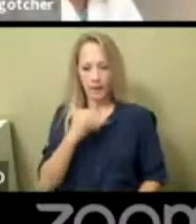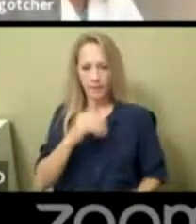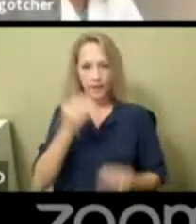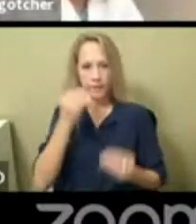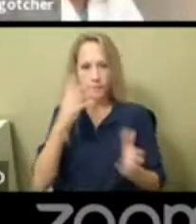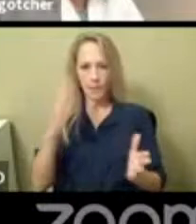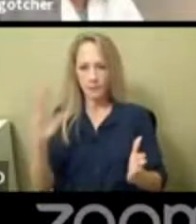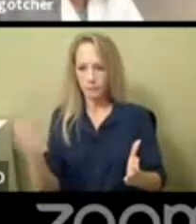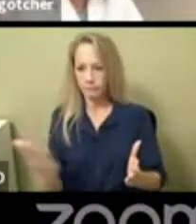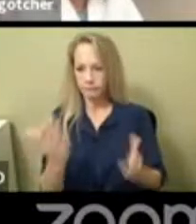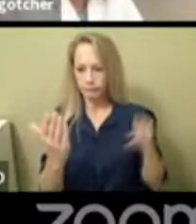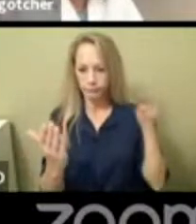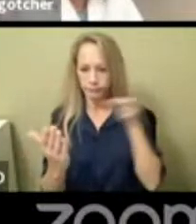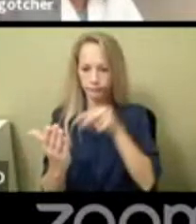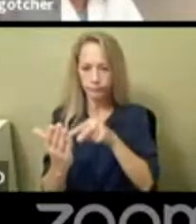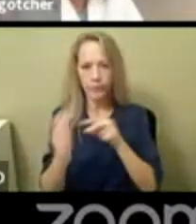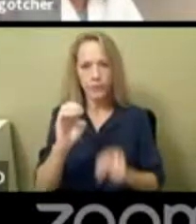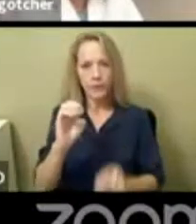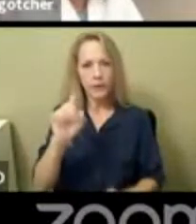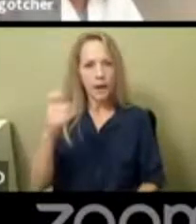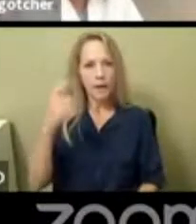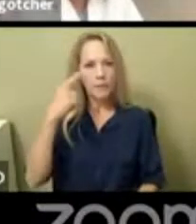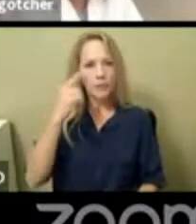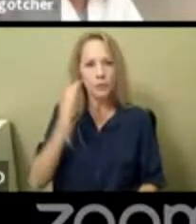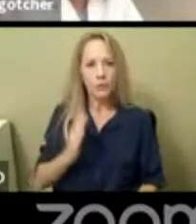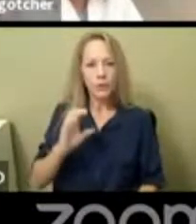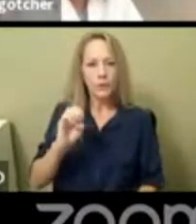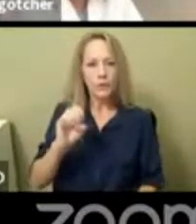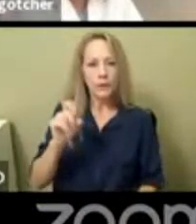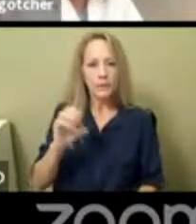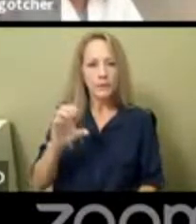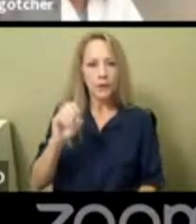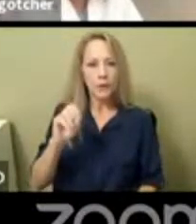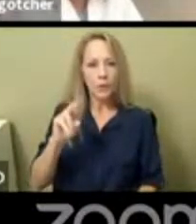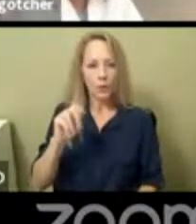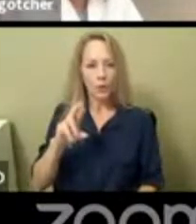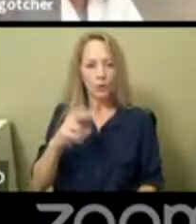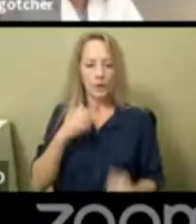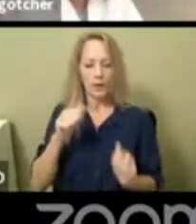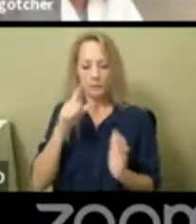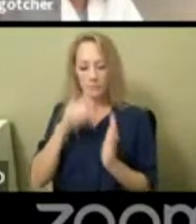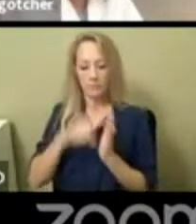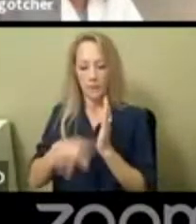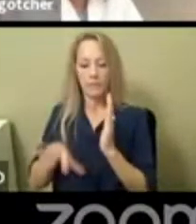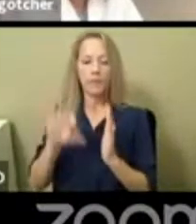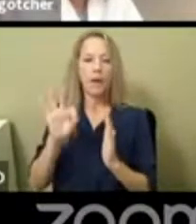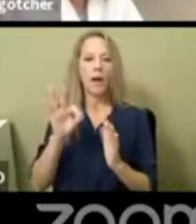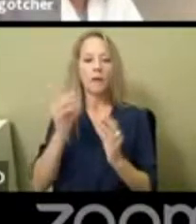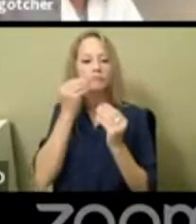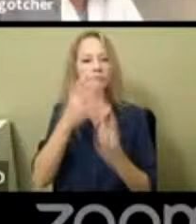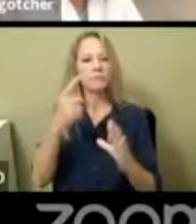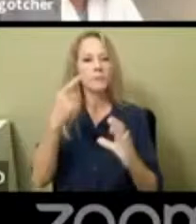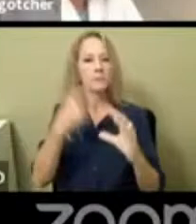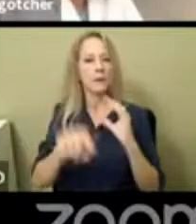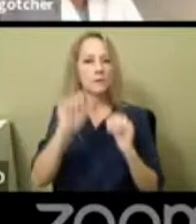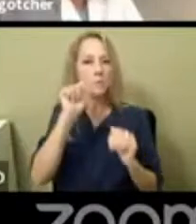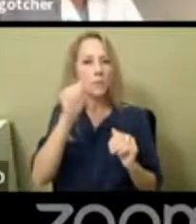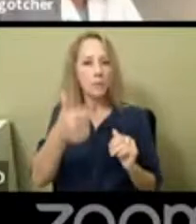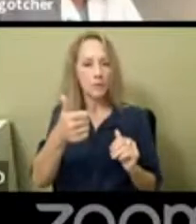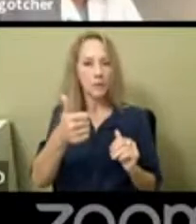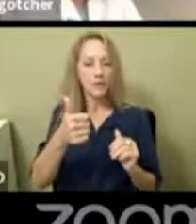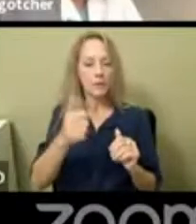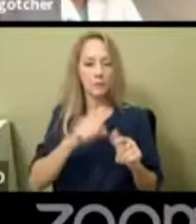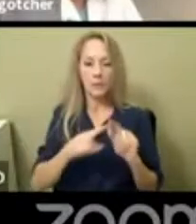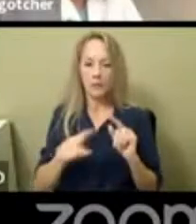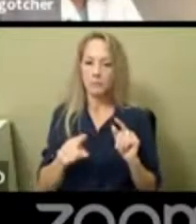to look at the governor's executive order and see that. I can do it by tomorrow and send you an email or something, but don't take it to the bank that